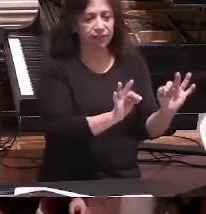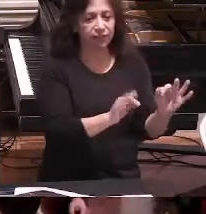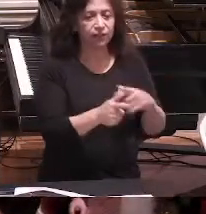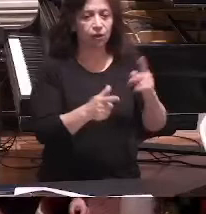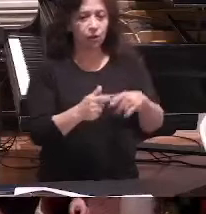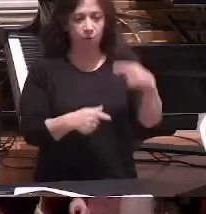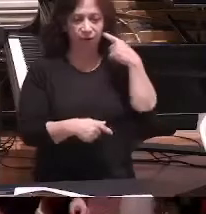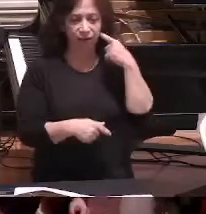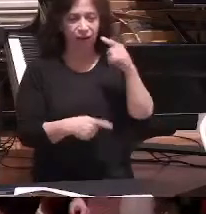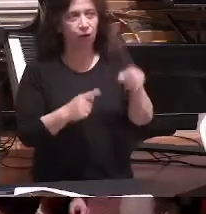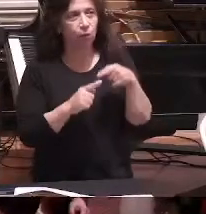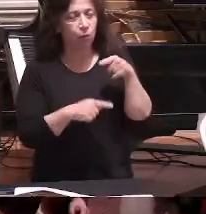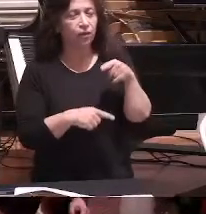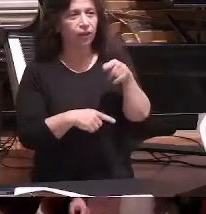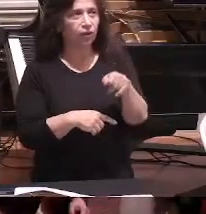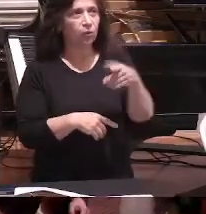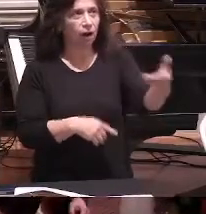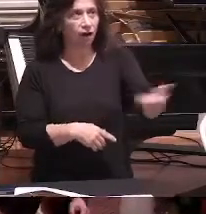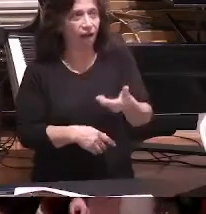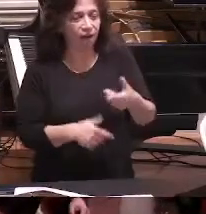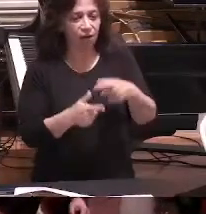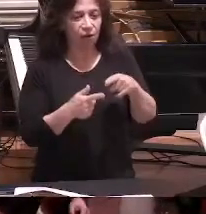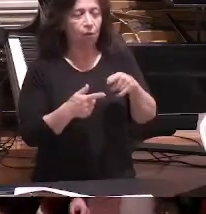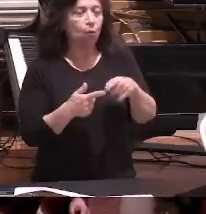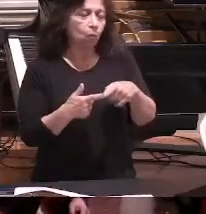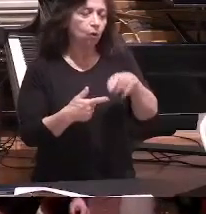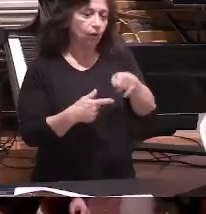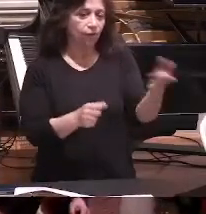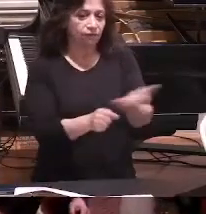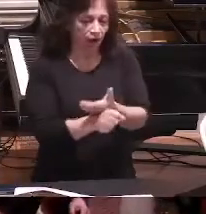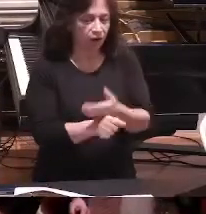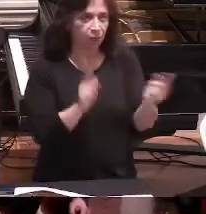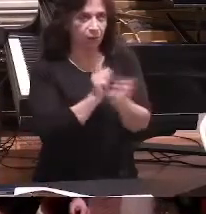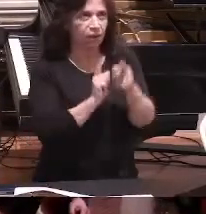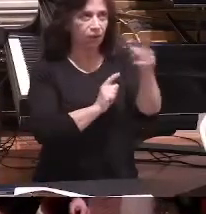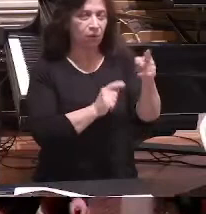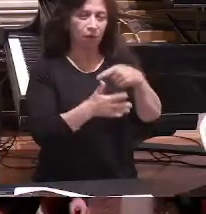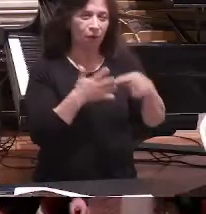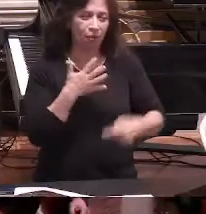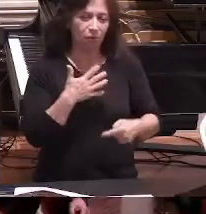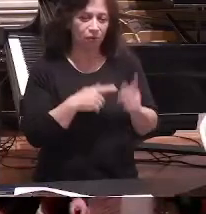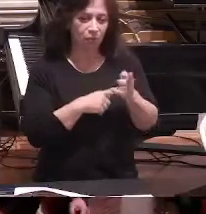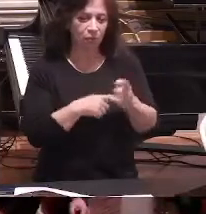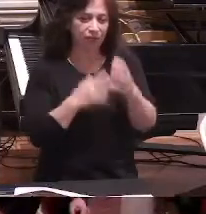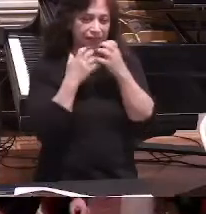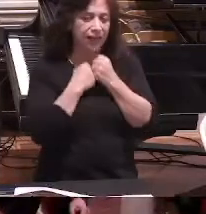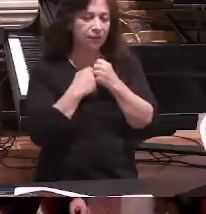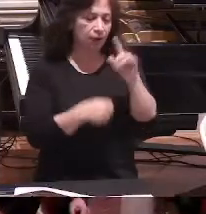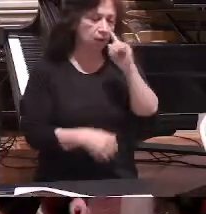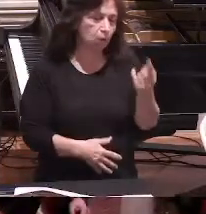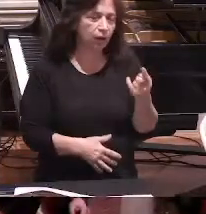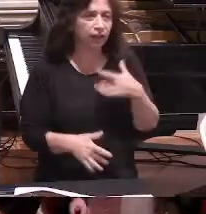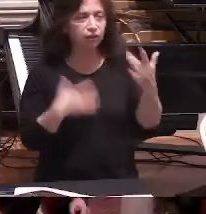hear you're fired. God, we meet you at all of these moments, sacred and mundane, joy-filled